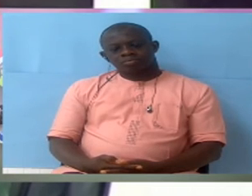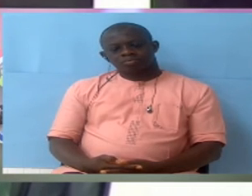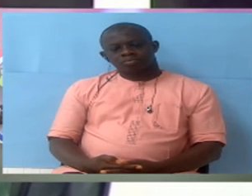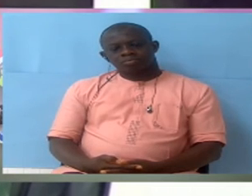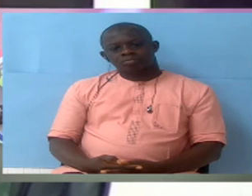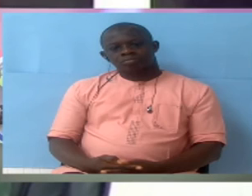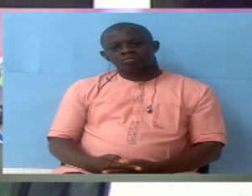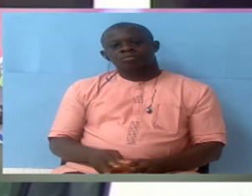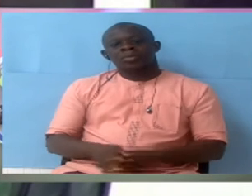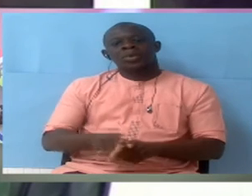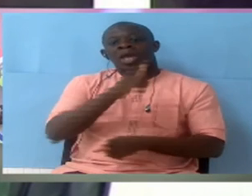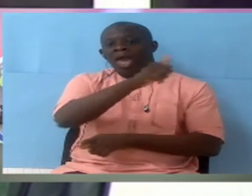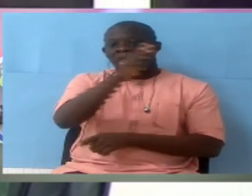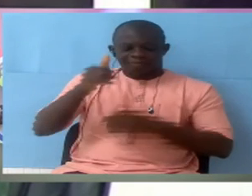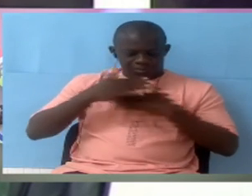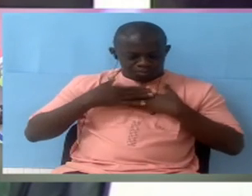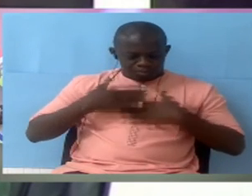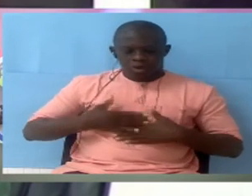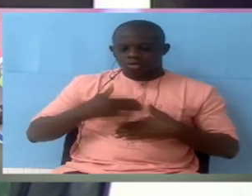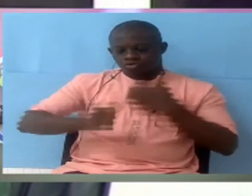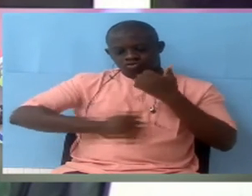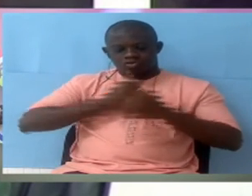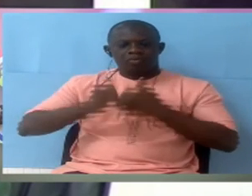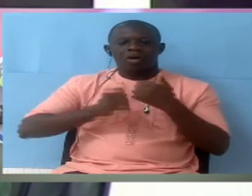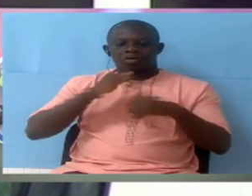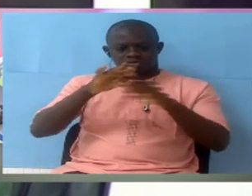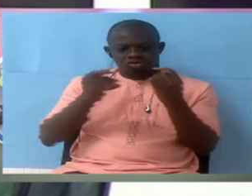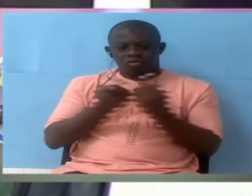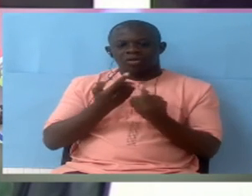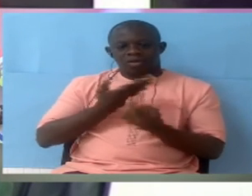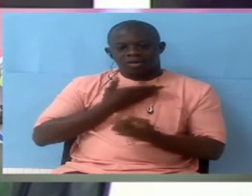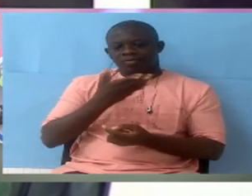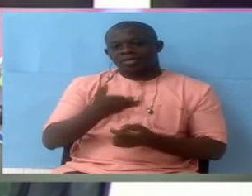have a taste of the soup. Kune kadal mosna ci mbir mi.